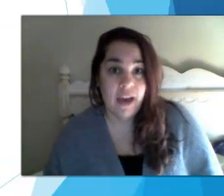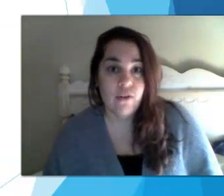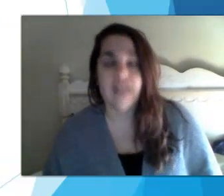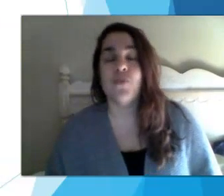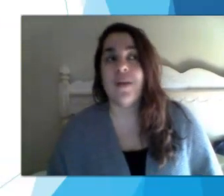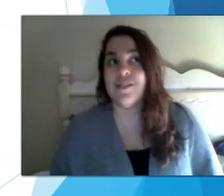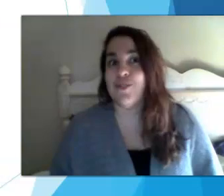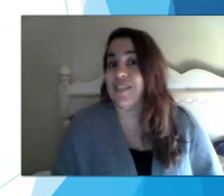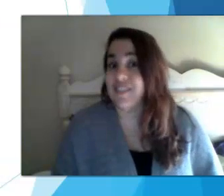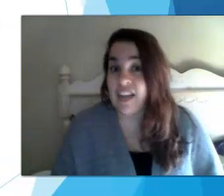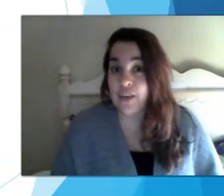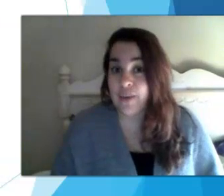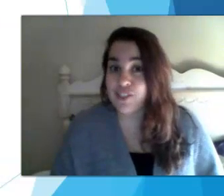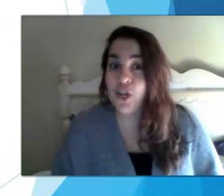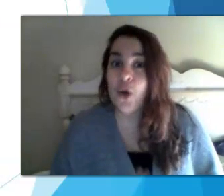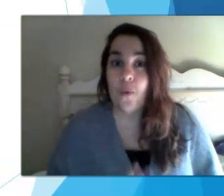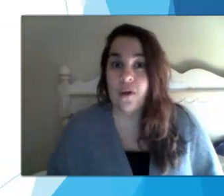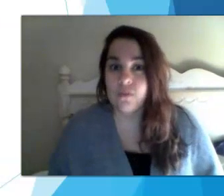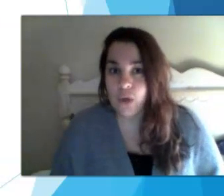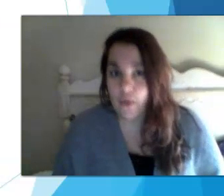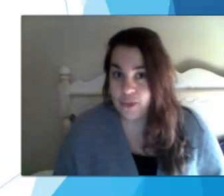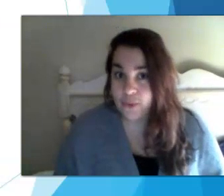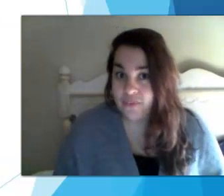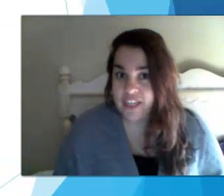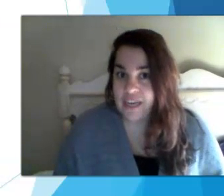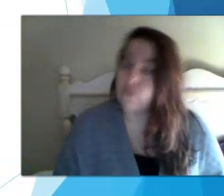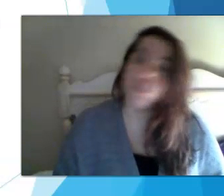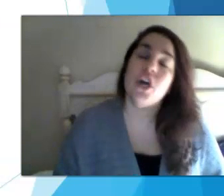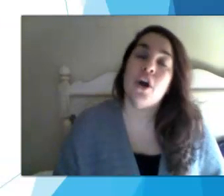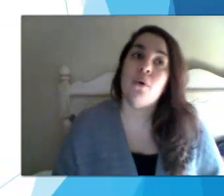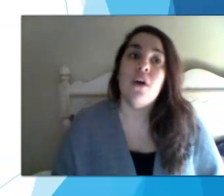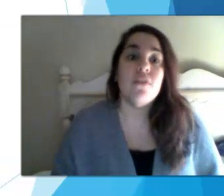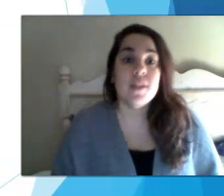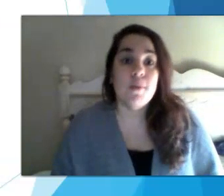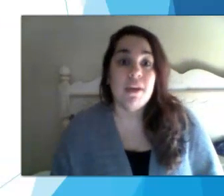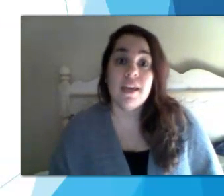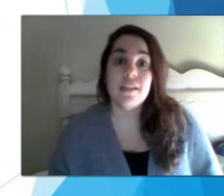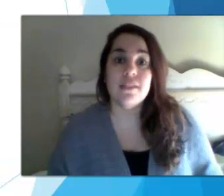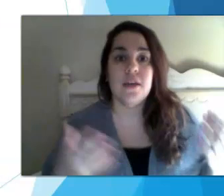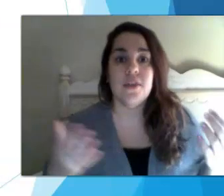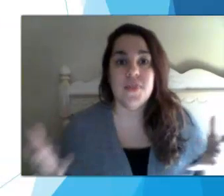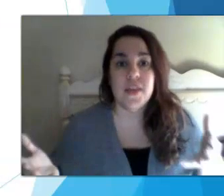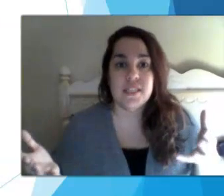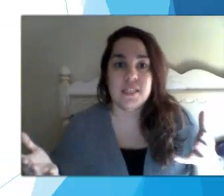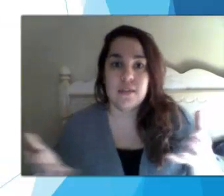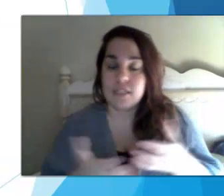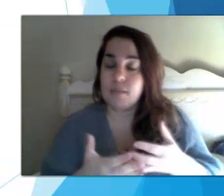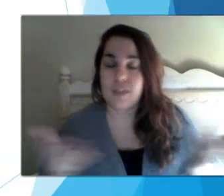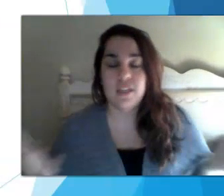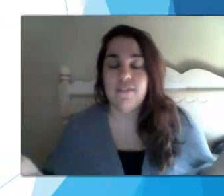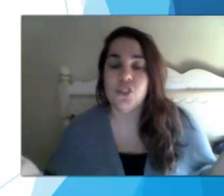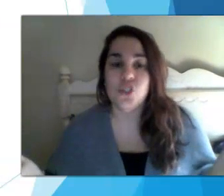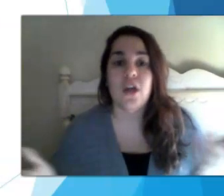spelling them out as well as using sign language while going through the video. So for some of my kids, this